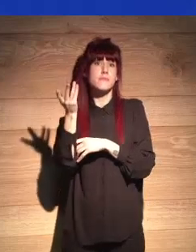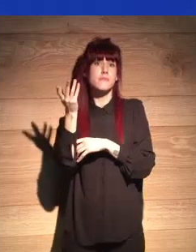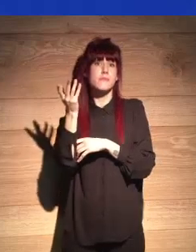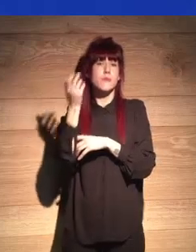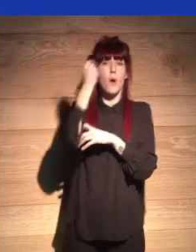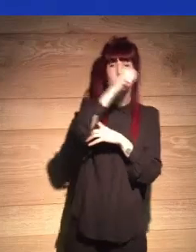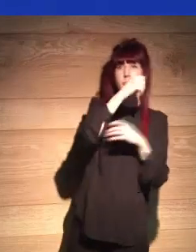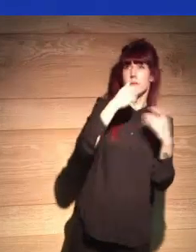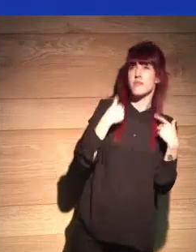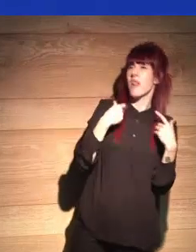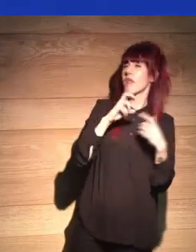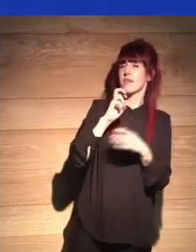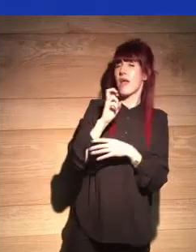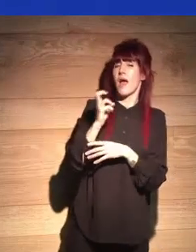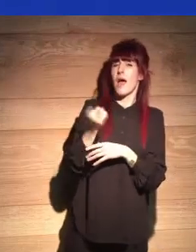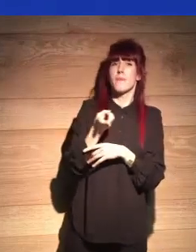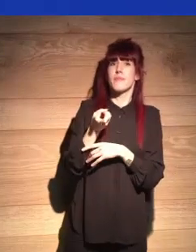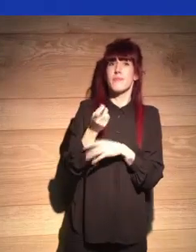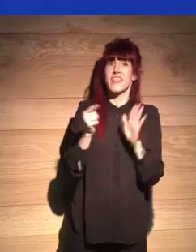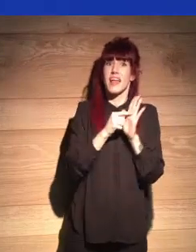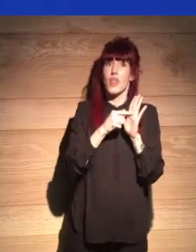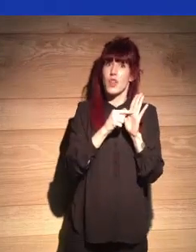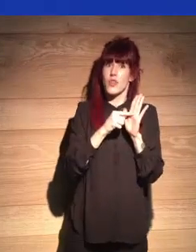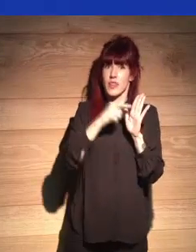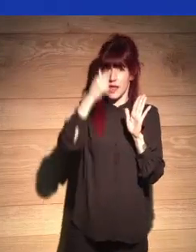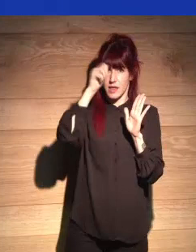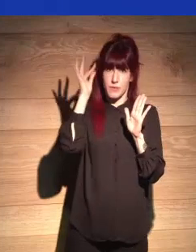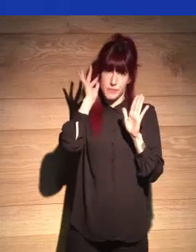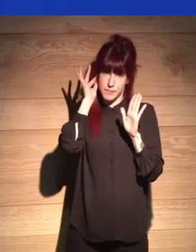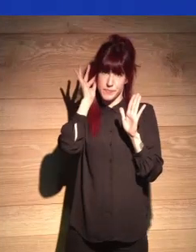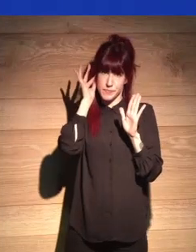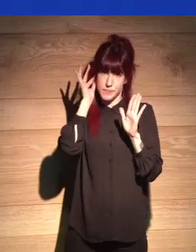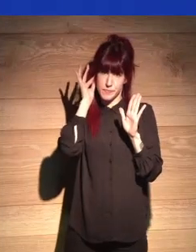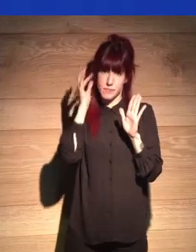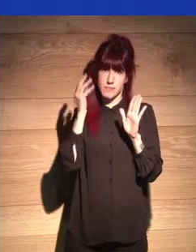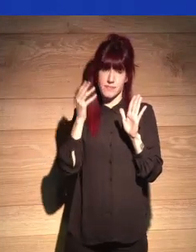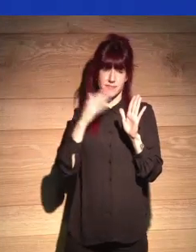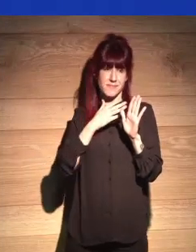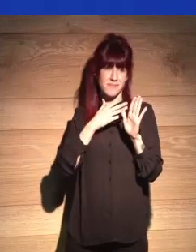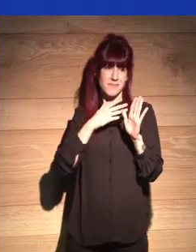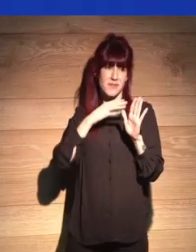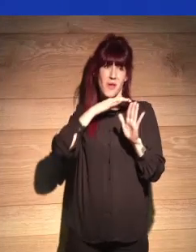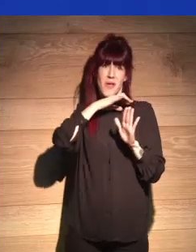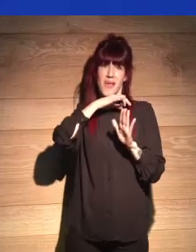many companies where the women were responsible, the gender indicator.